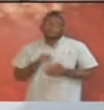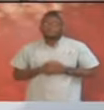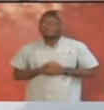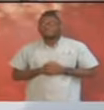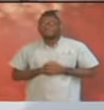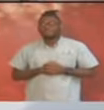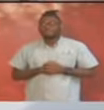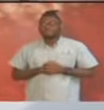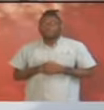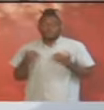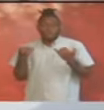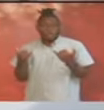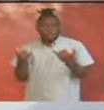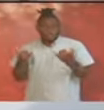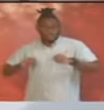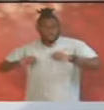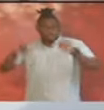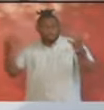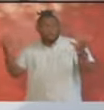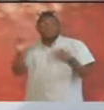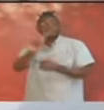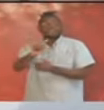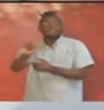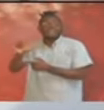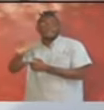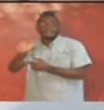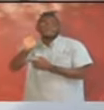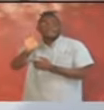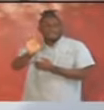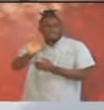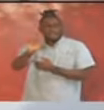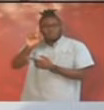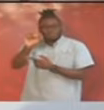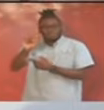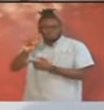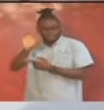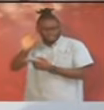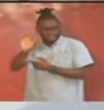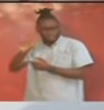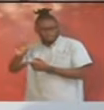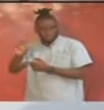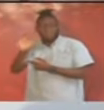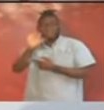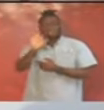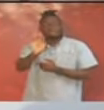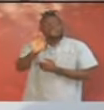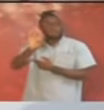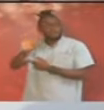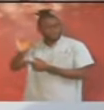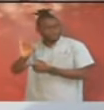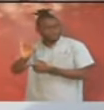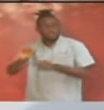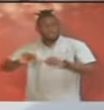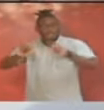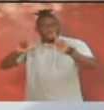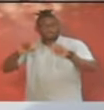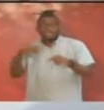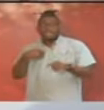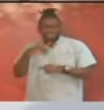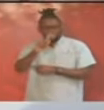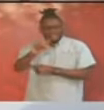bringing you live coverage on TTT, Talk City 91.1 FM, and on Facebook at TTT Live Online. We go now to the Manager